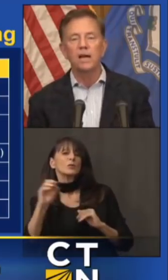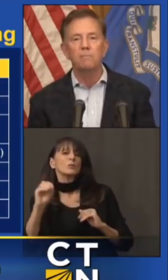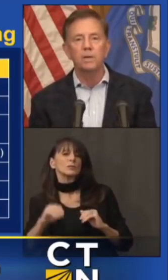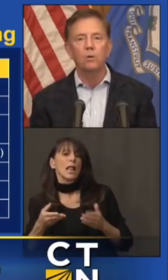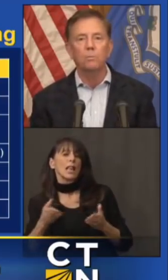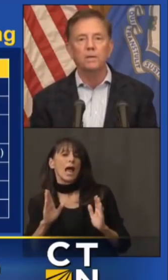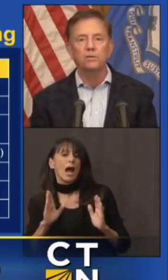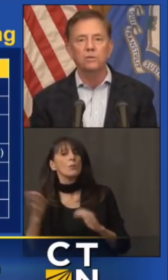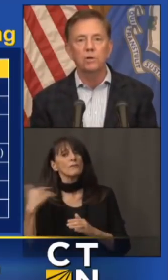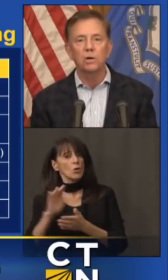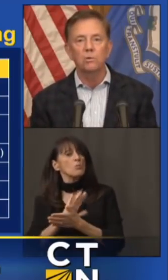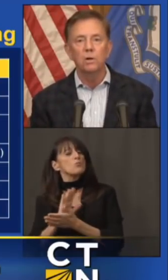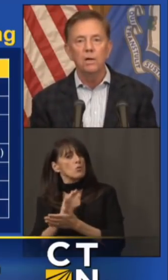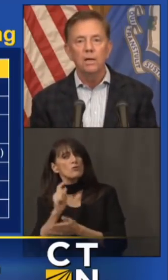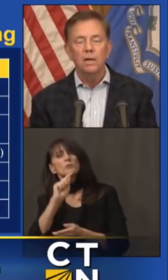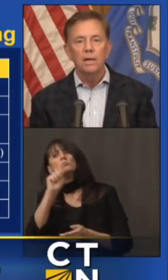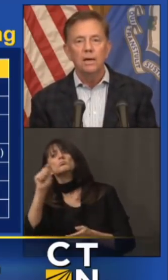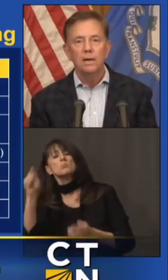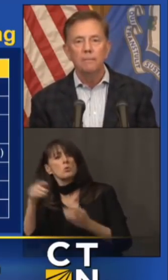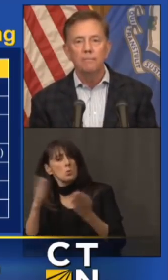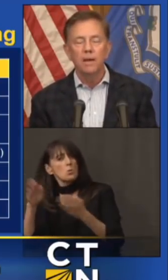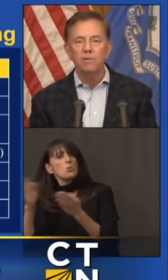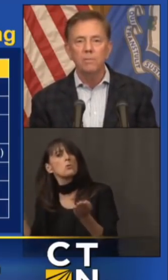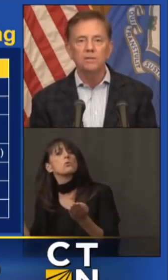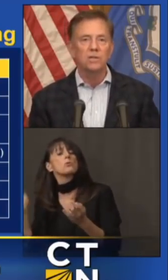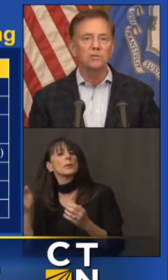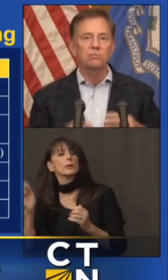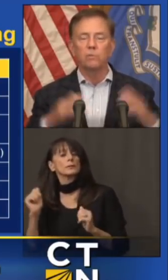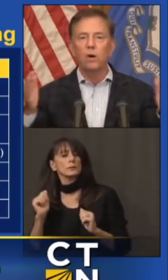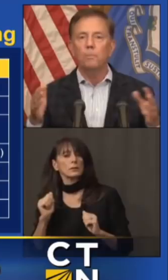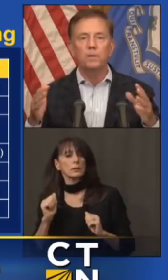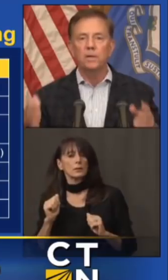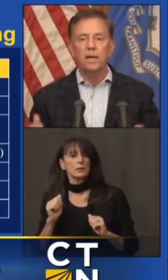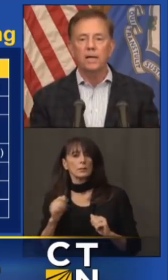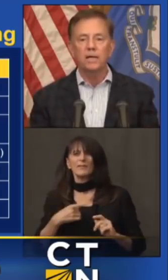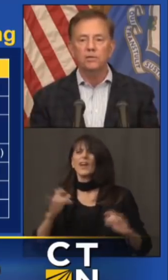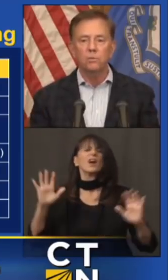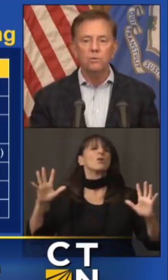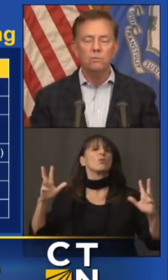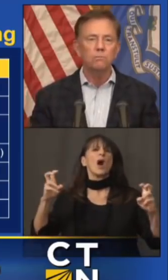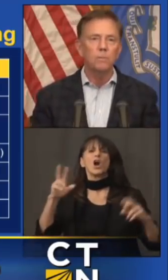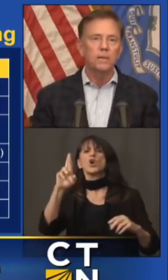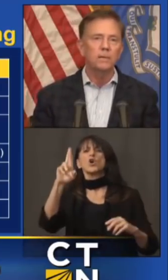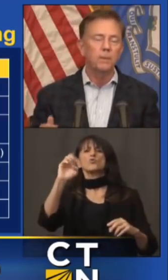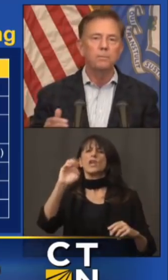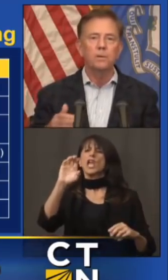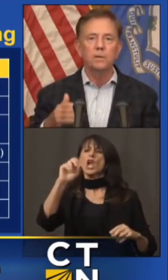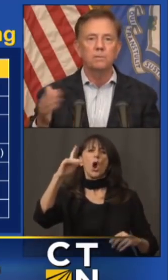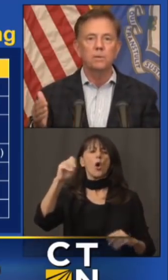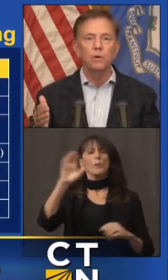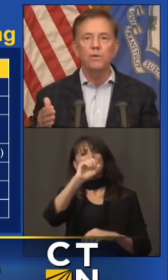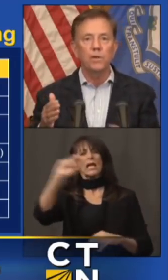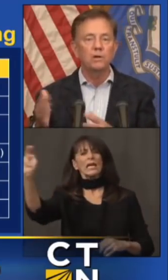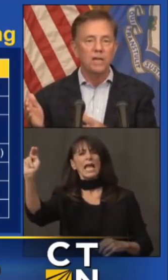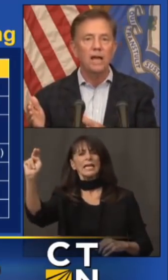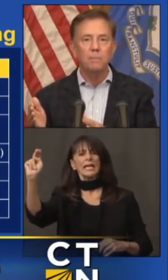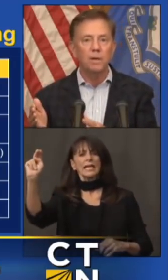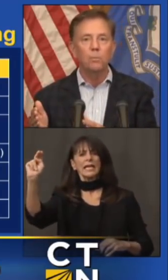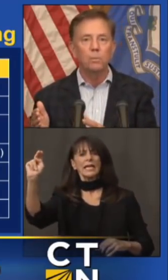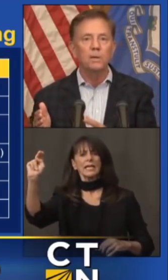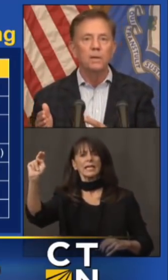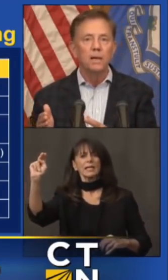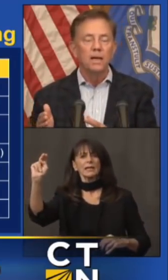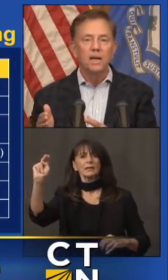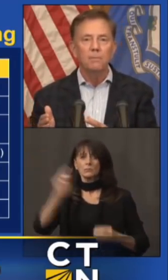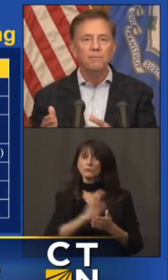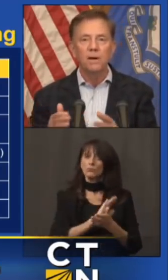theaters have been open, as you know. Everybody says, reopen Connecticut. It's worth reminding people that the movie theaters have been